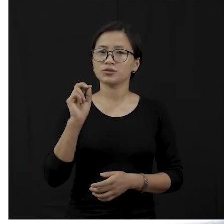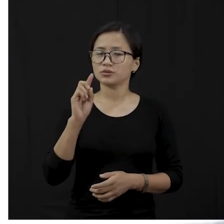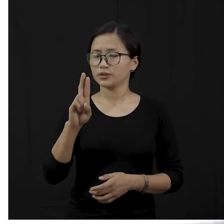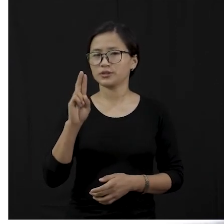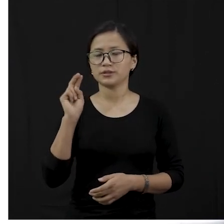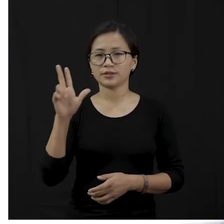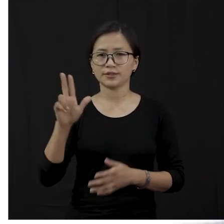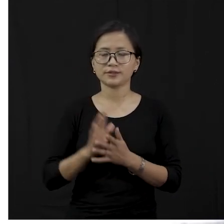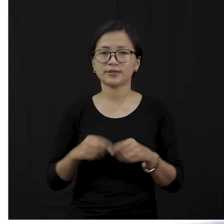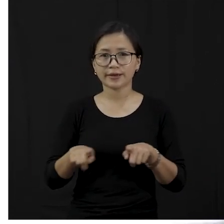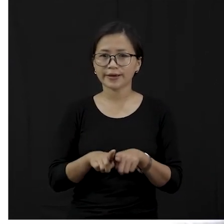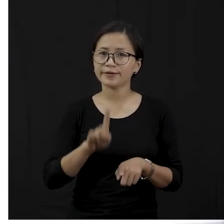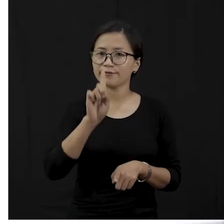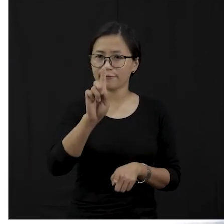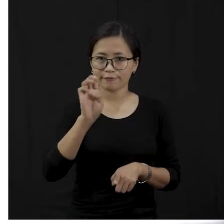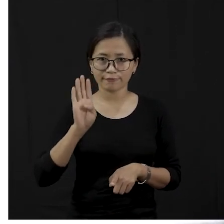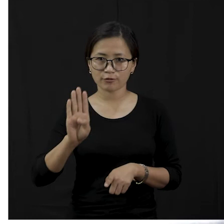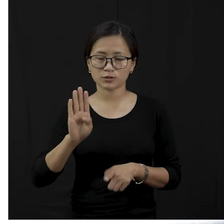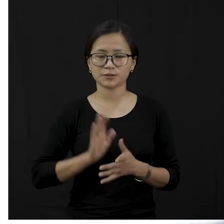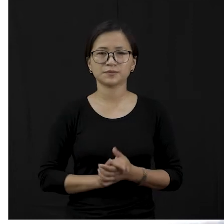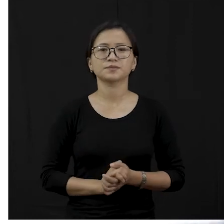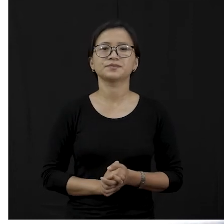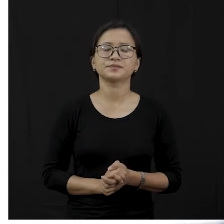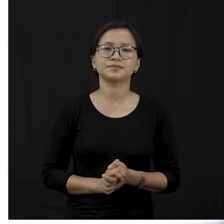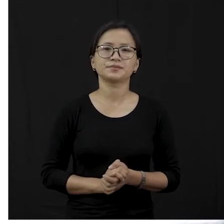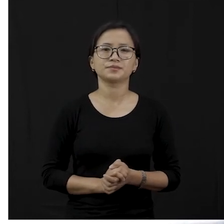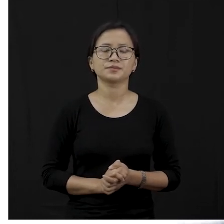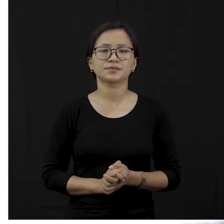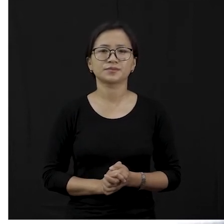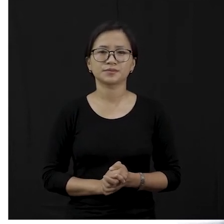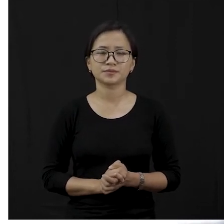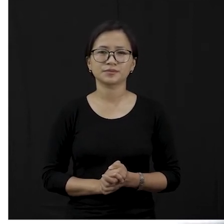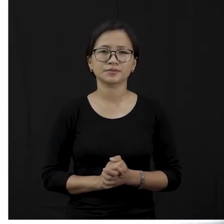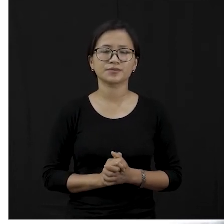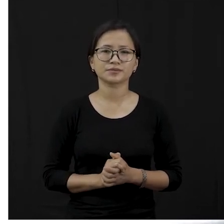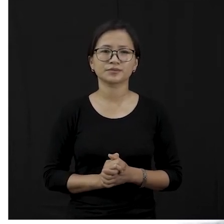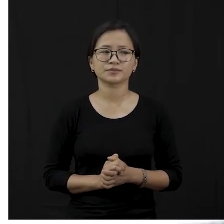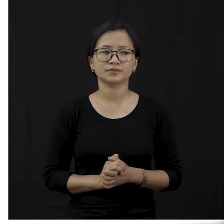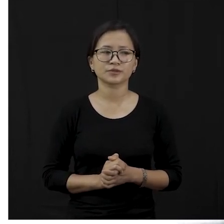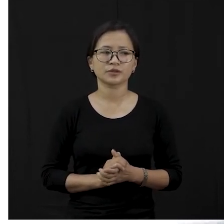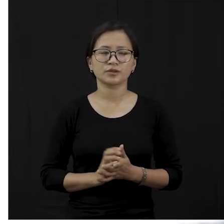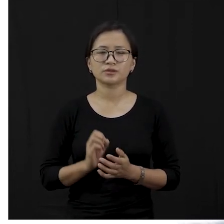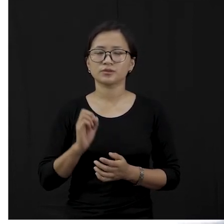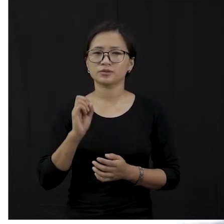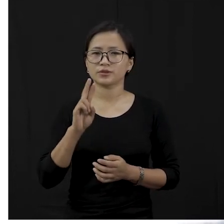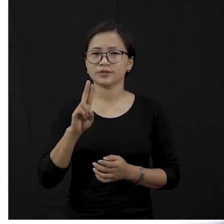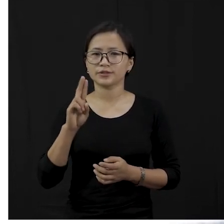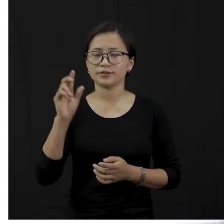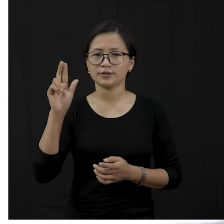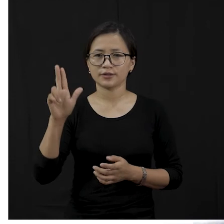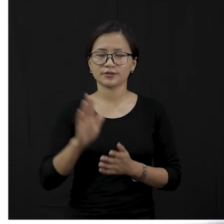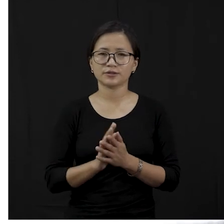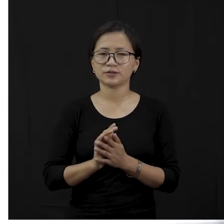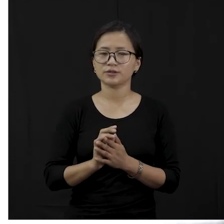and 14. 28 and 14. Okay. 28 is a two-digit number. 8